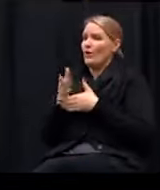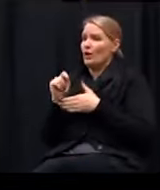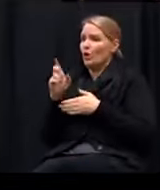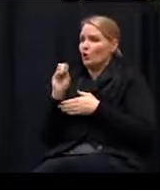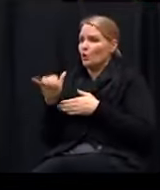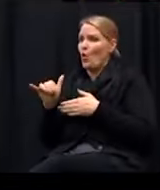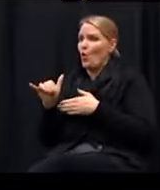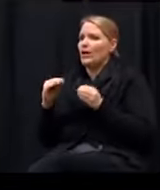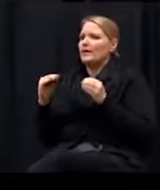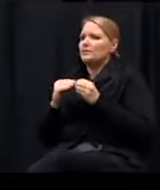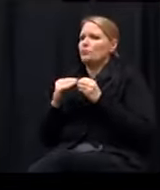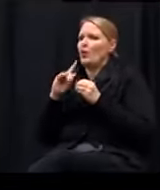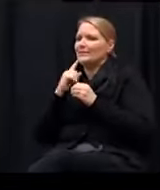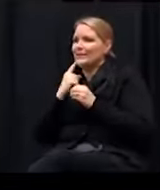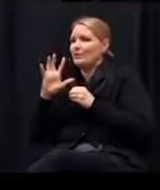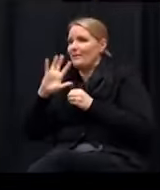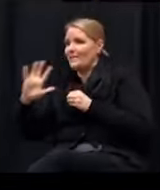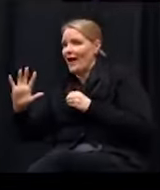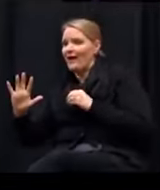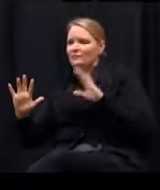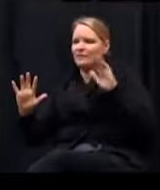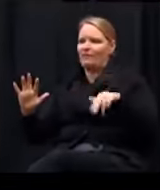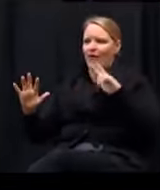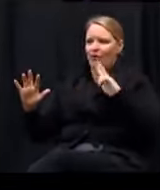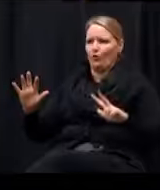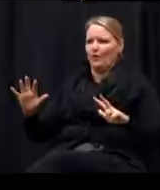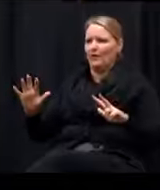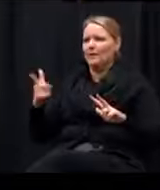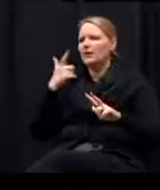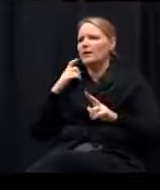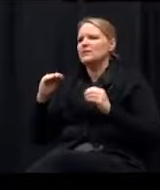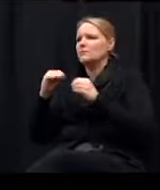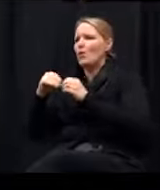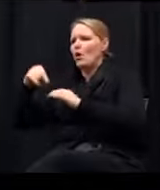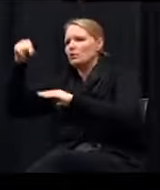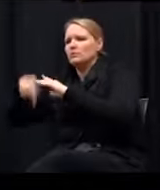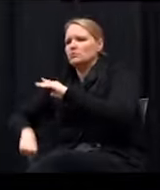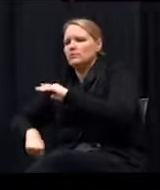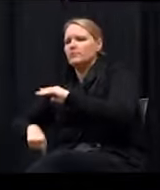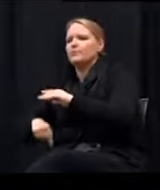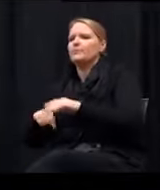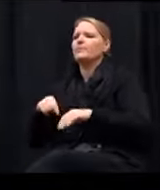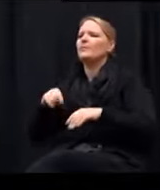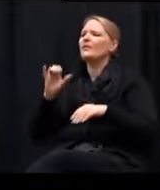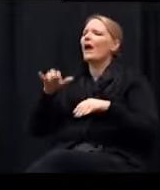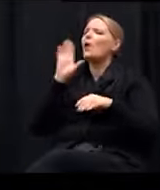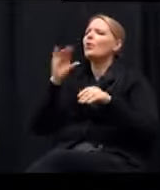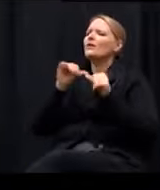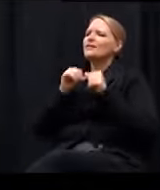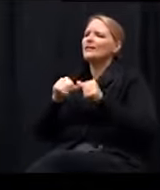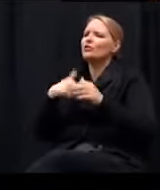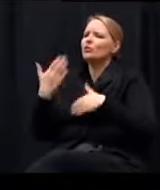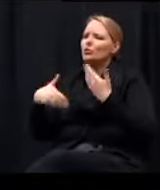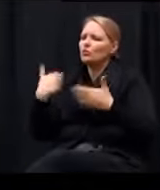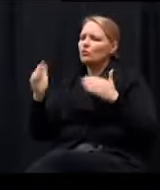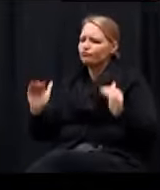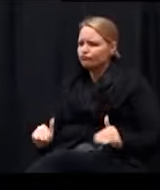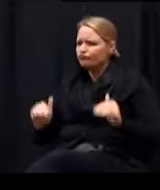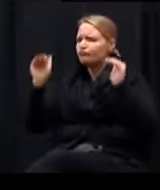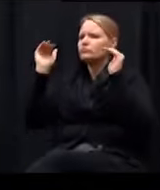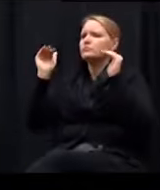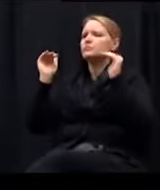more intense at age 5 than age 3 because it's just much more detailed. And that continues, I mean, as they get older